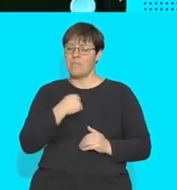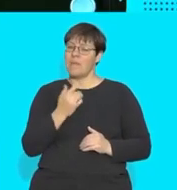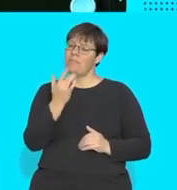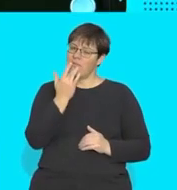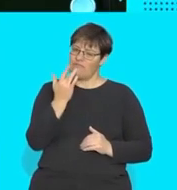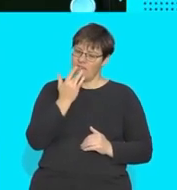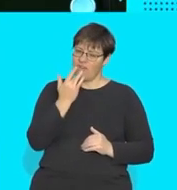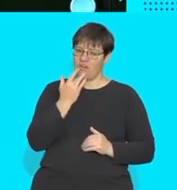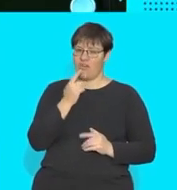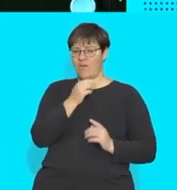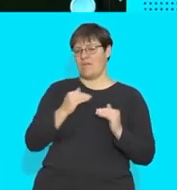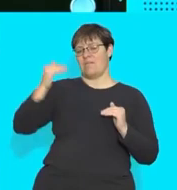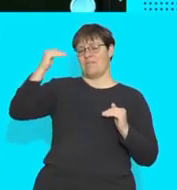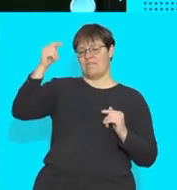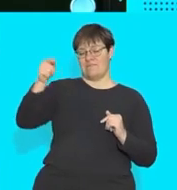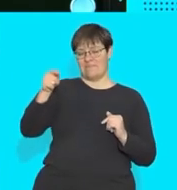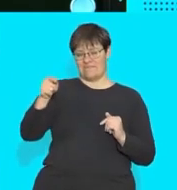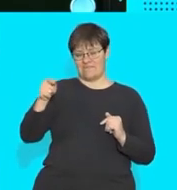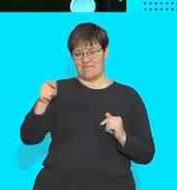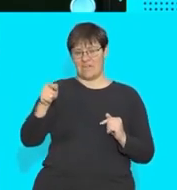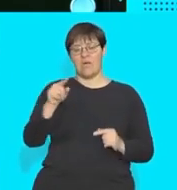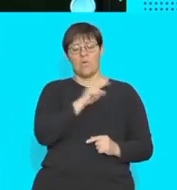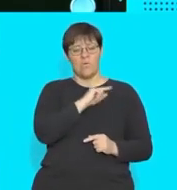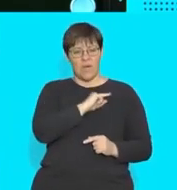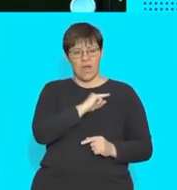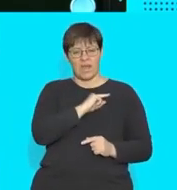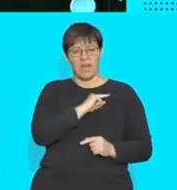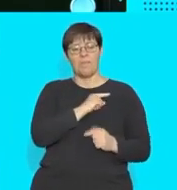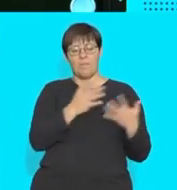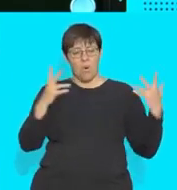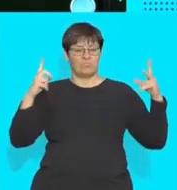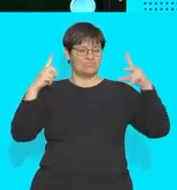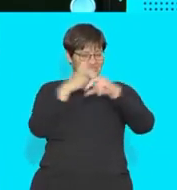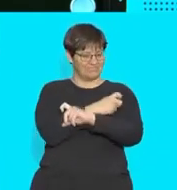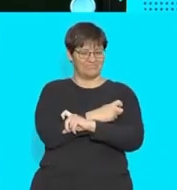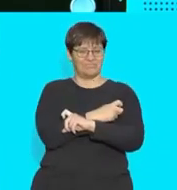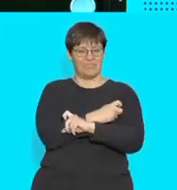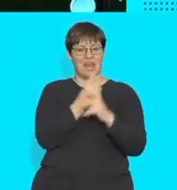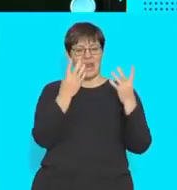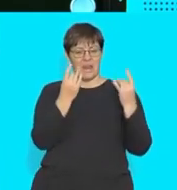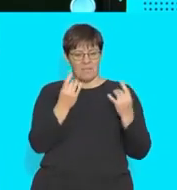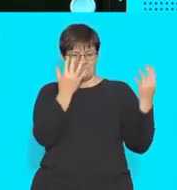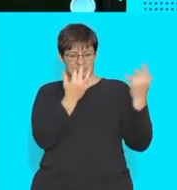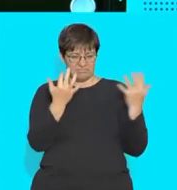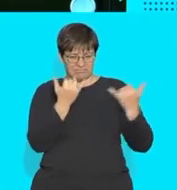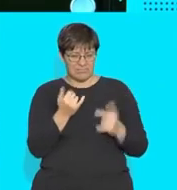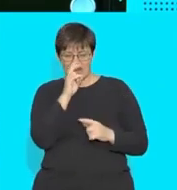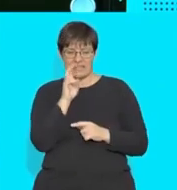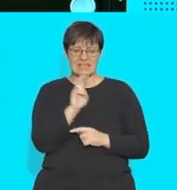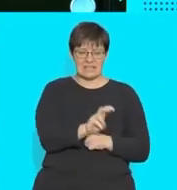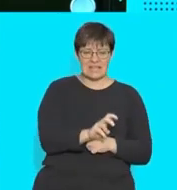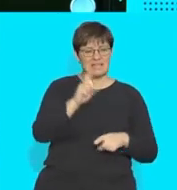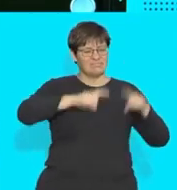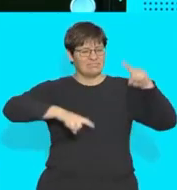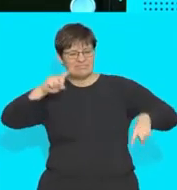do prefer scientific notation, especially as we get to more complicated sums later on, and when we